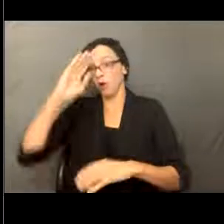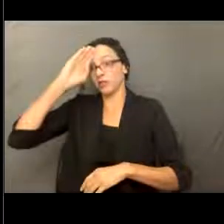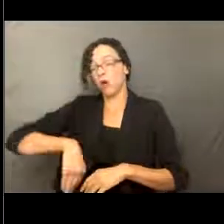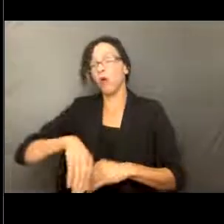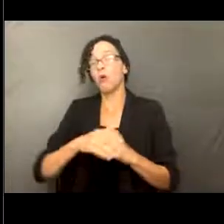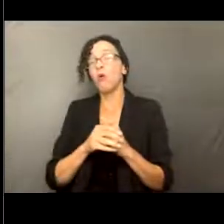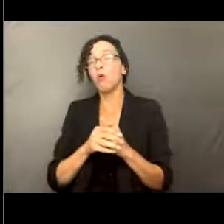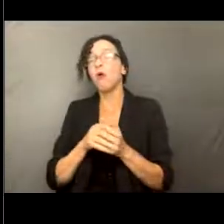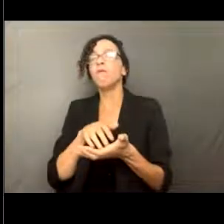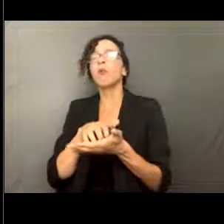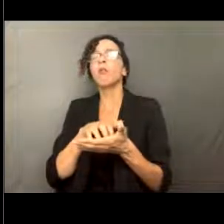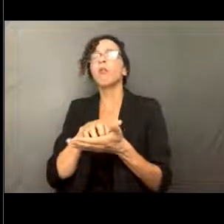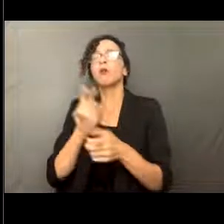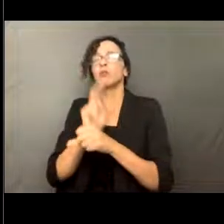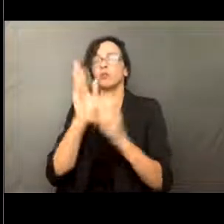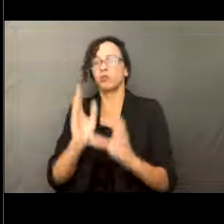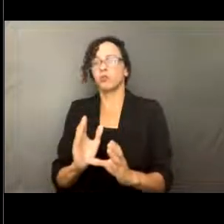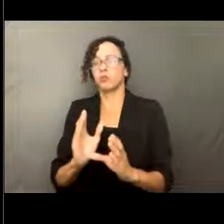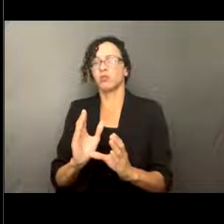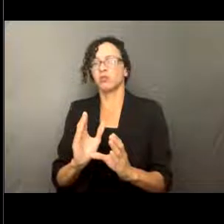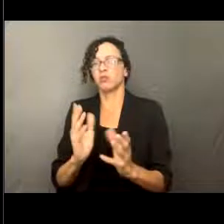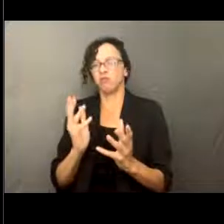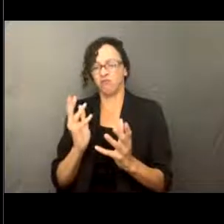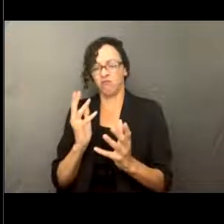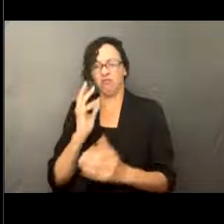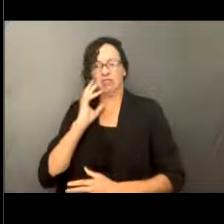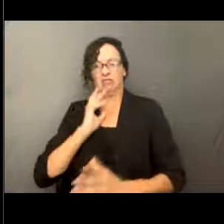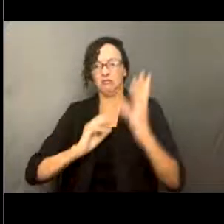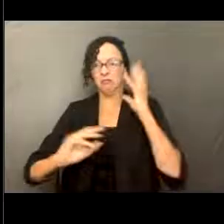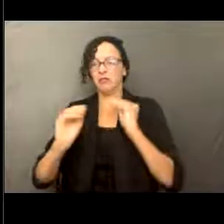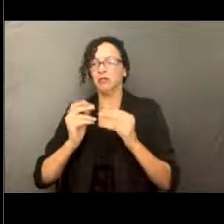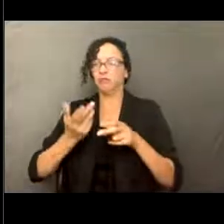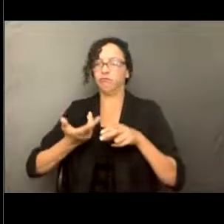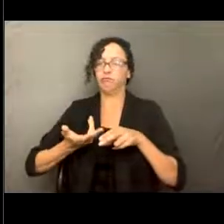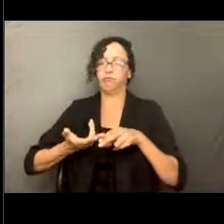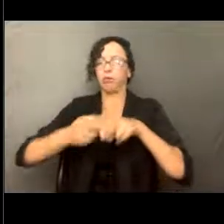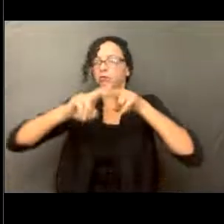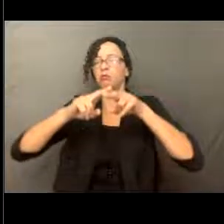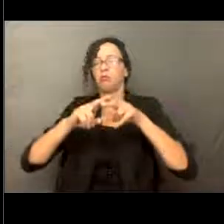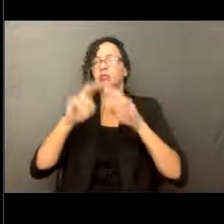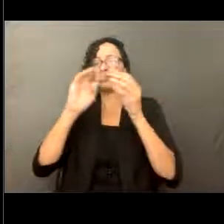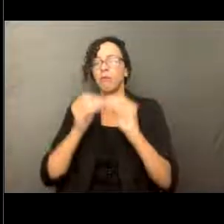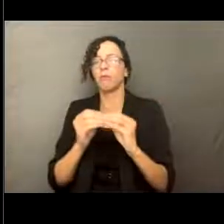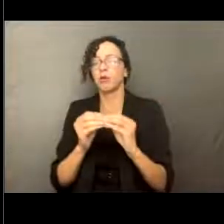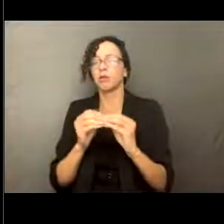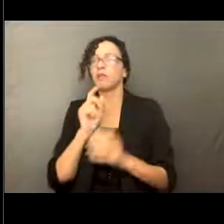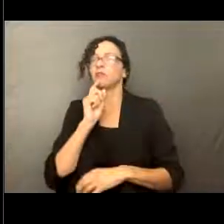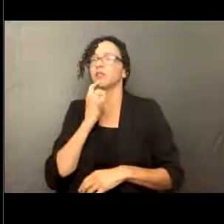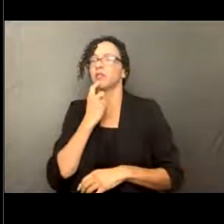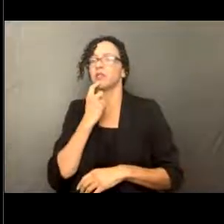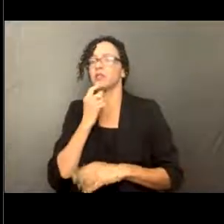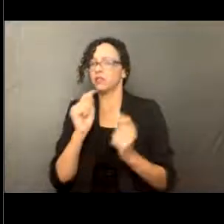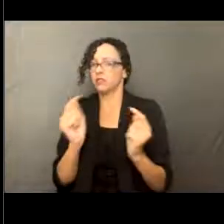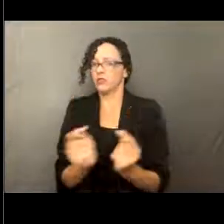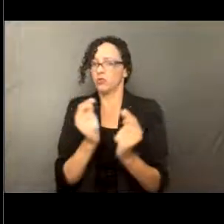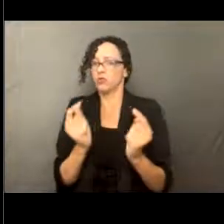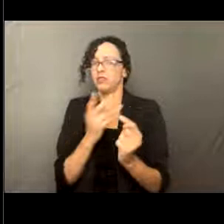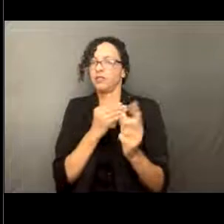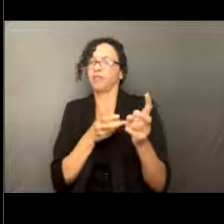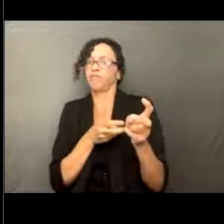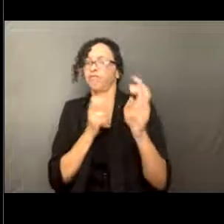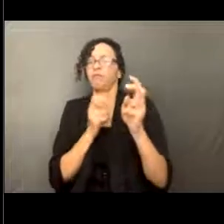spike in serious injuries and fatalities in our state. And CalSTA, we recently convened a